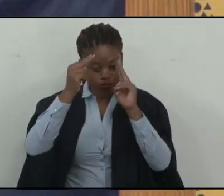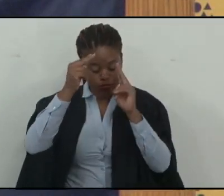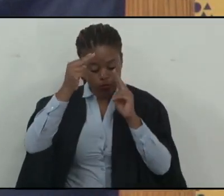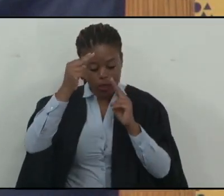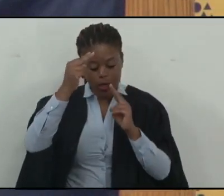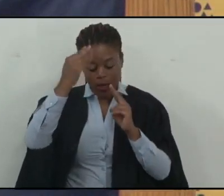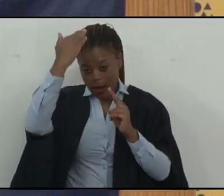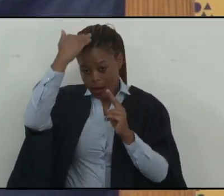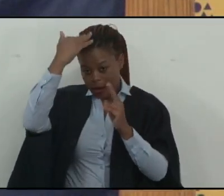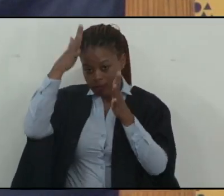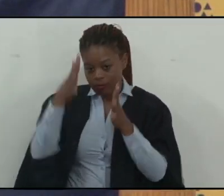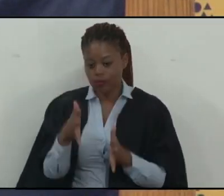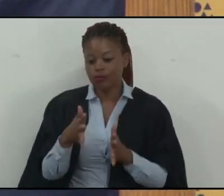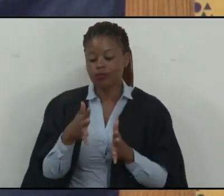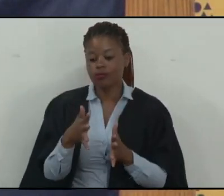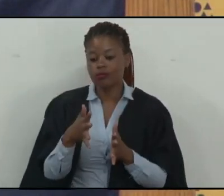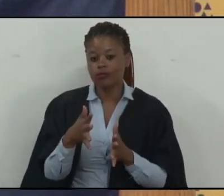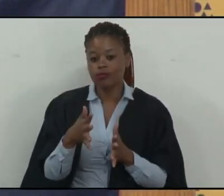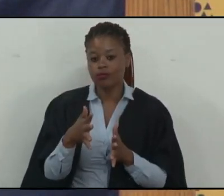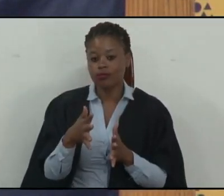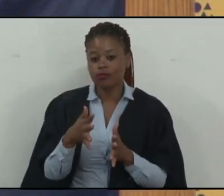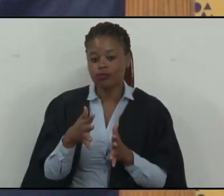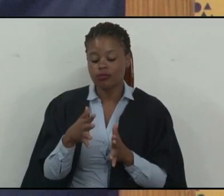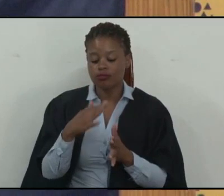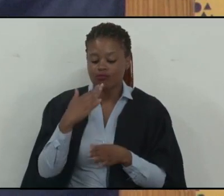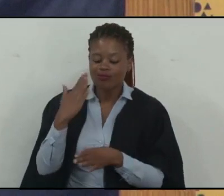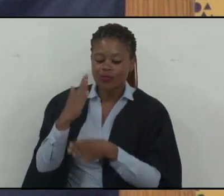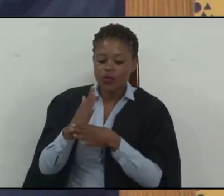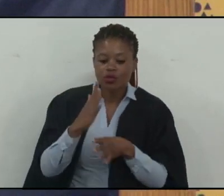surveyed were as groundbreakers,